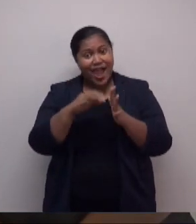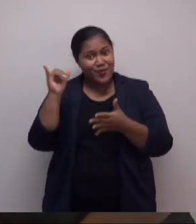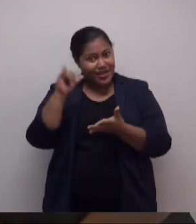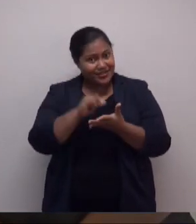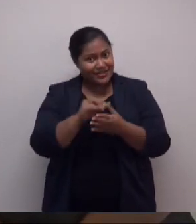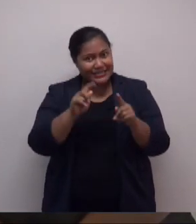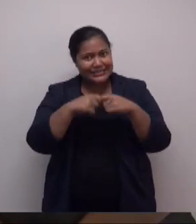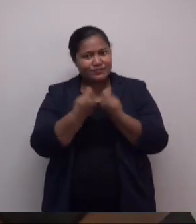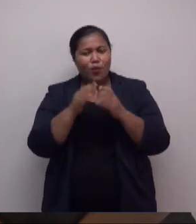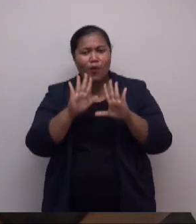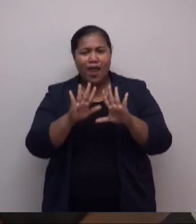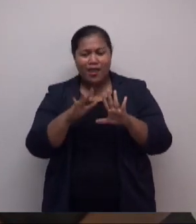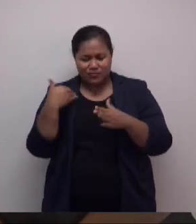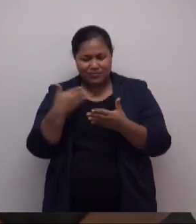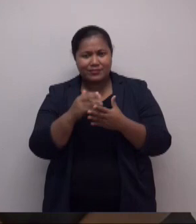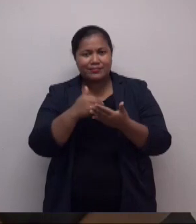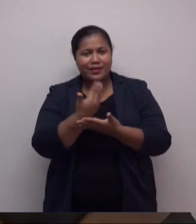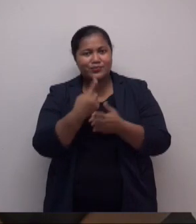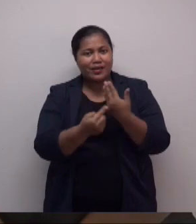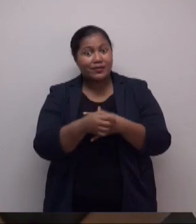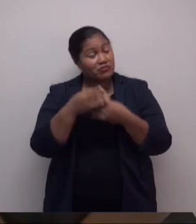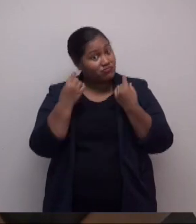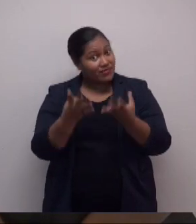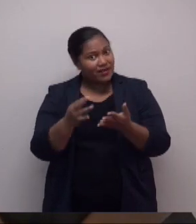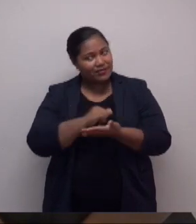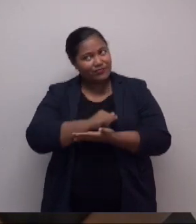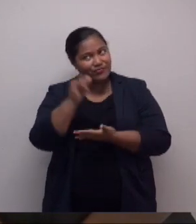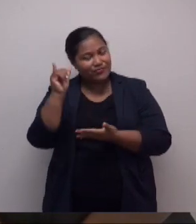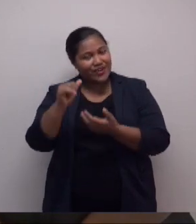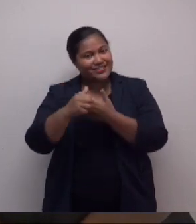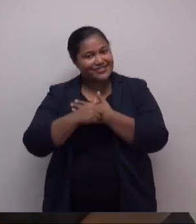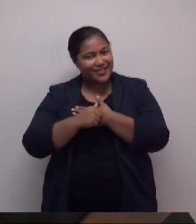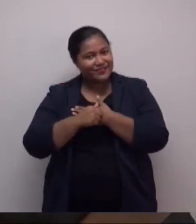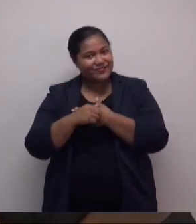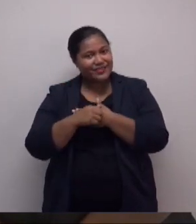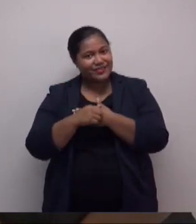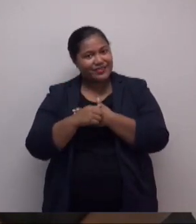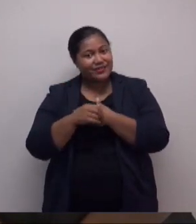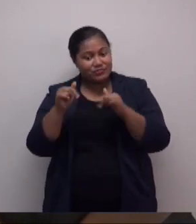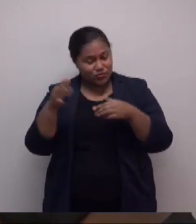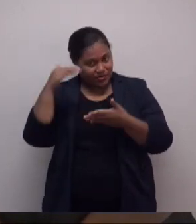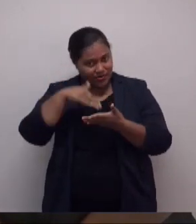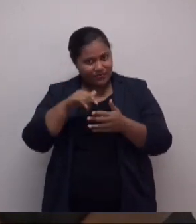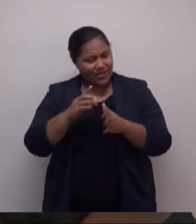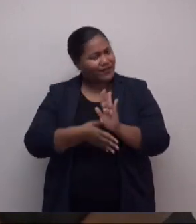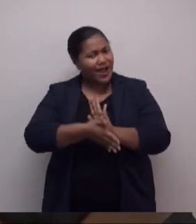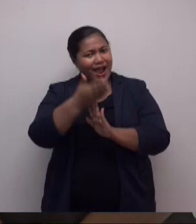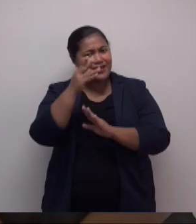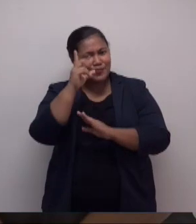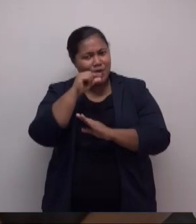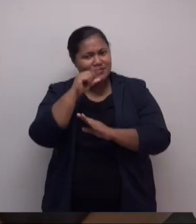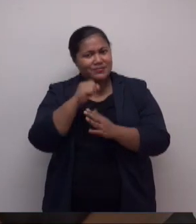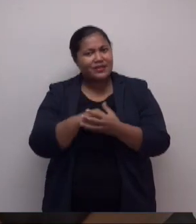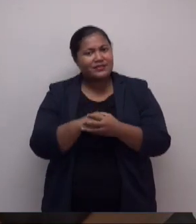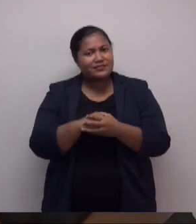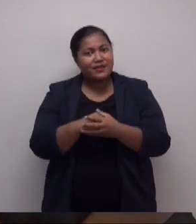day for months. They are more than ready to fly you safely to our shores, and they have the highest possible